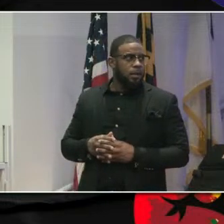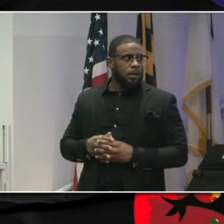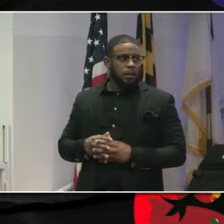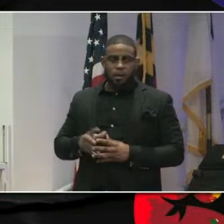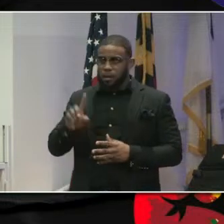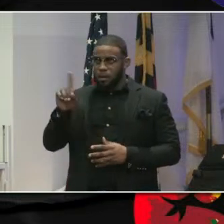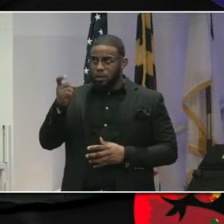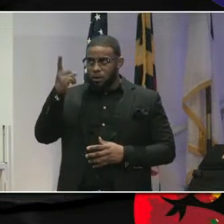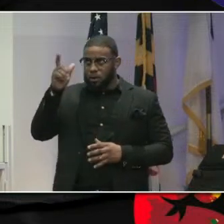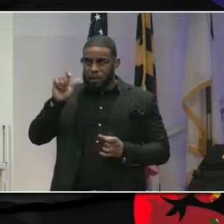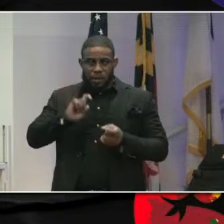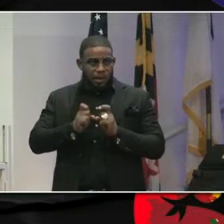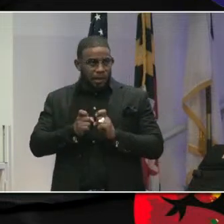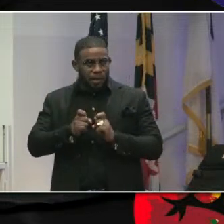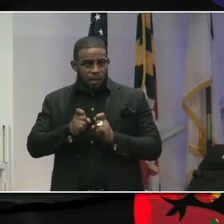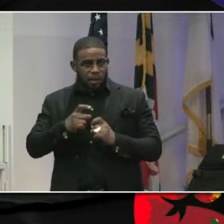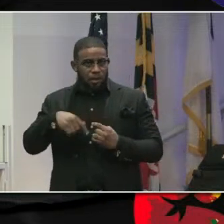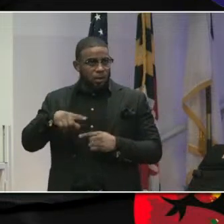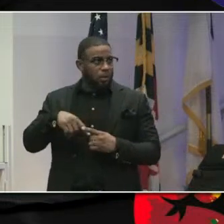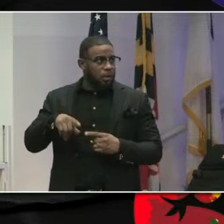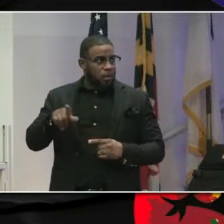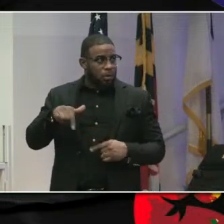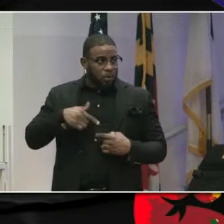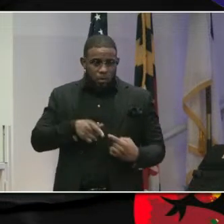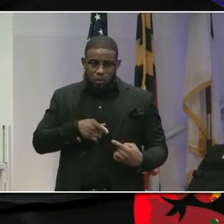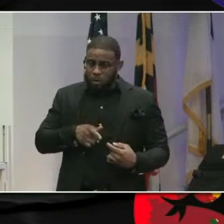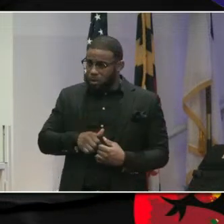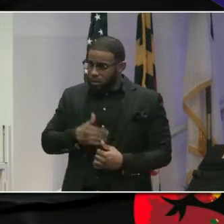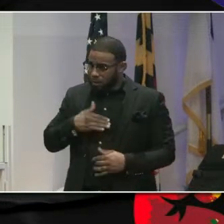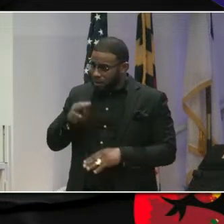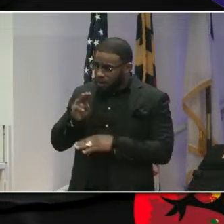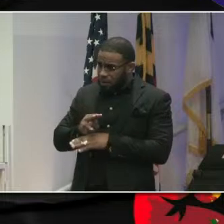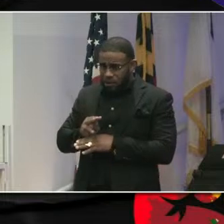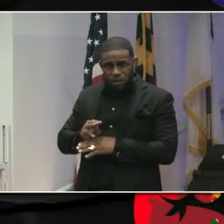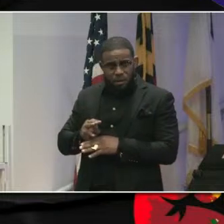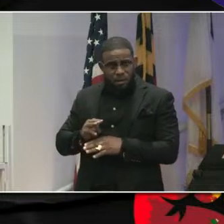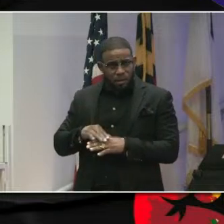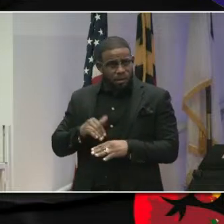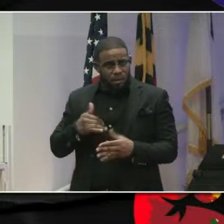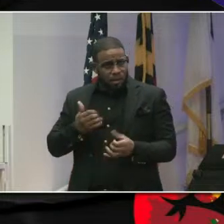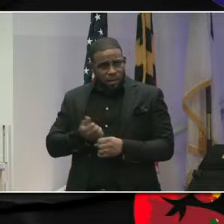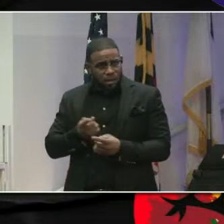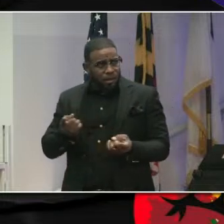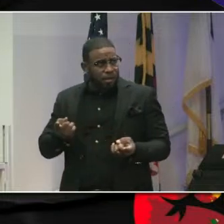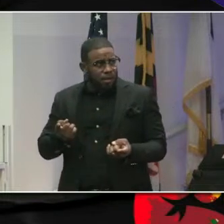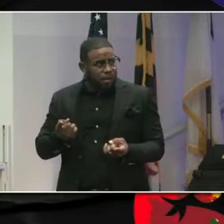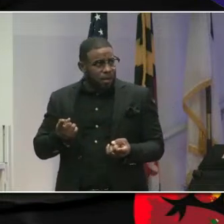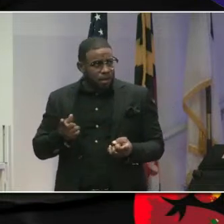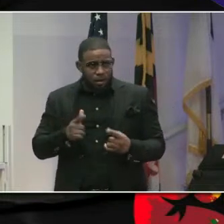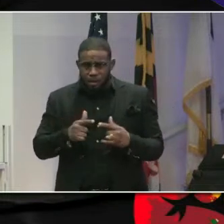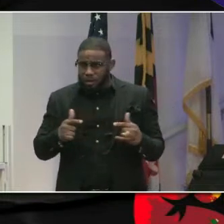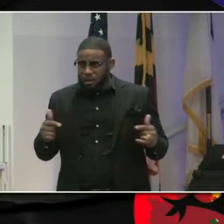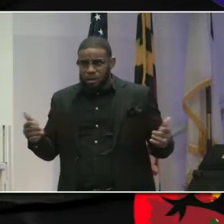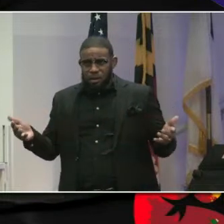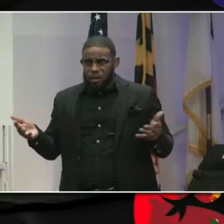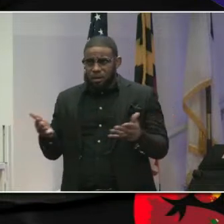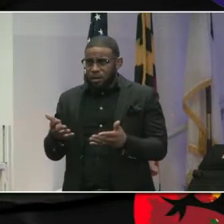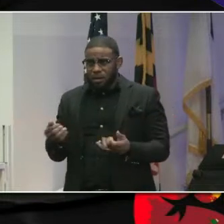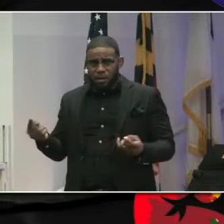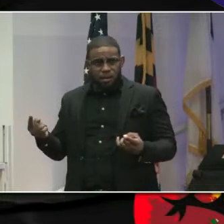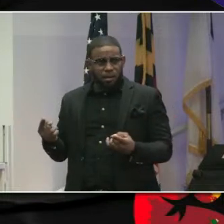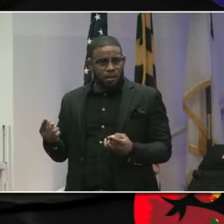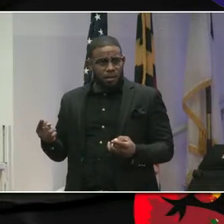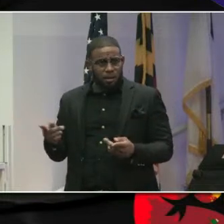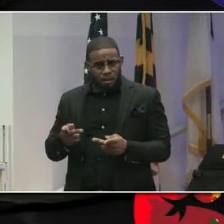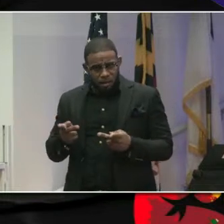He's the only one that can change it and turn it around. You've been struggling, that's my ministers too, come on. Everybody, la-di-da-di. And everybody,